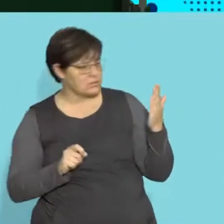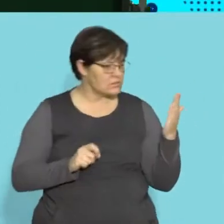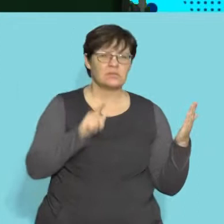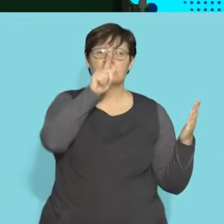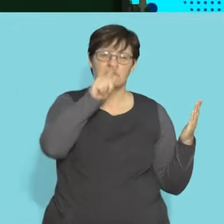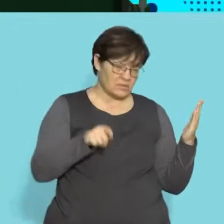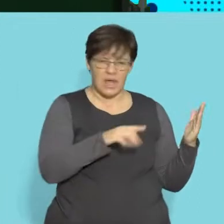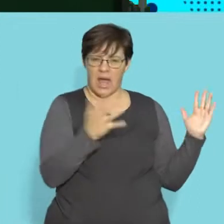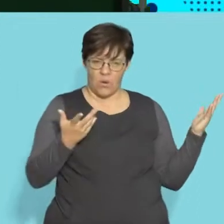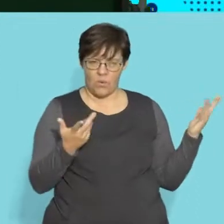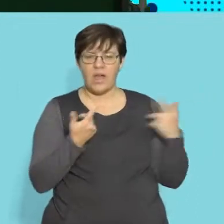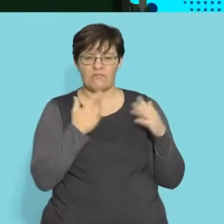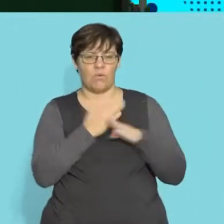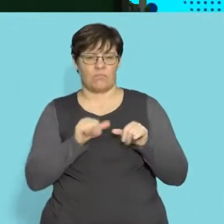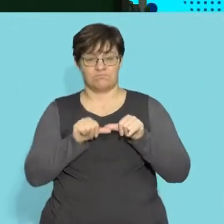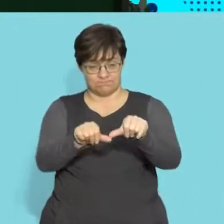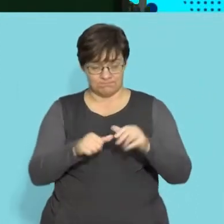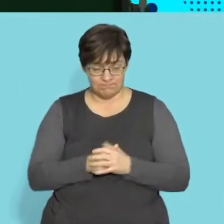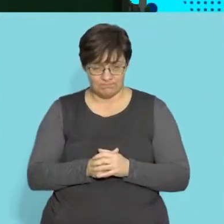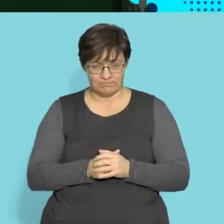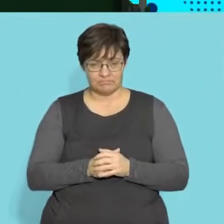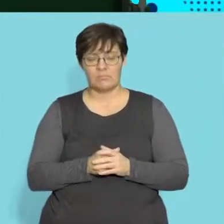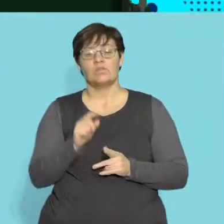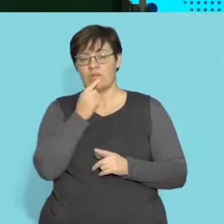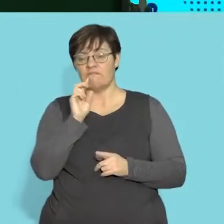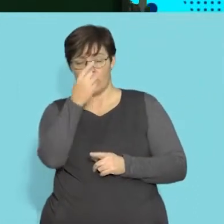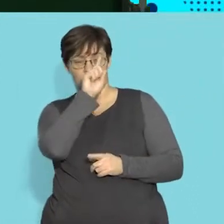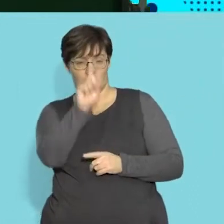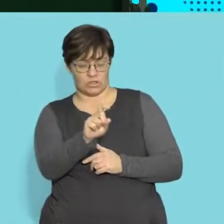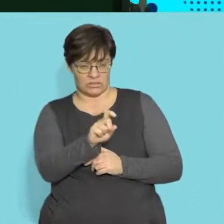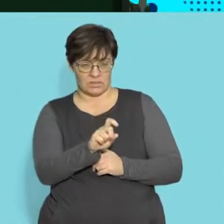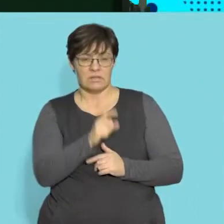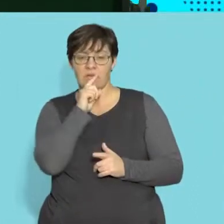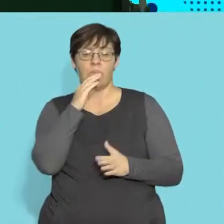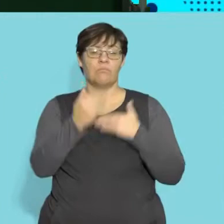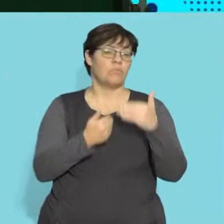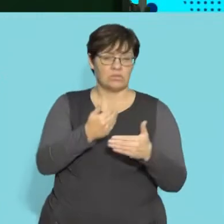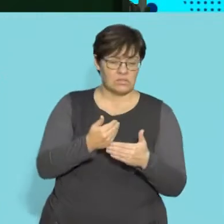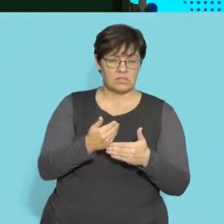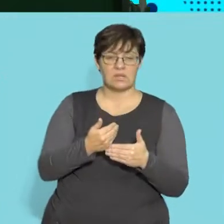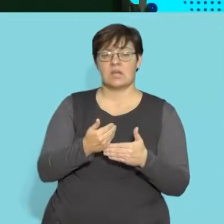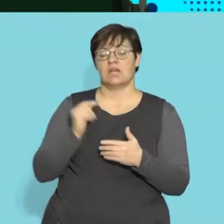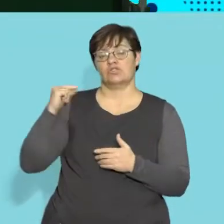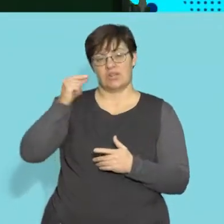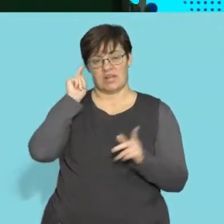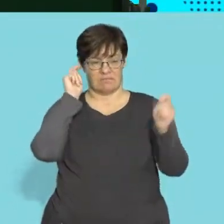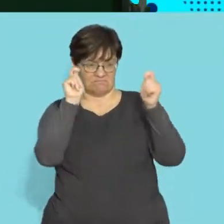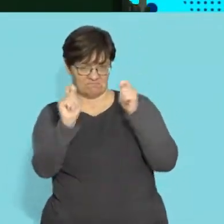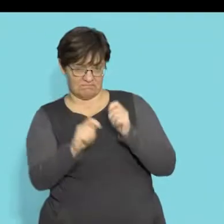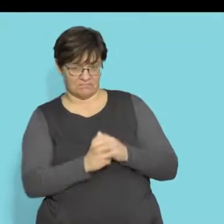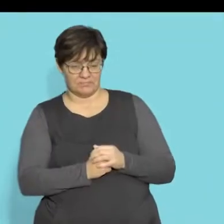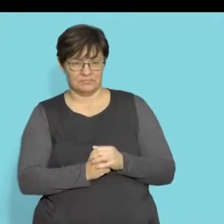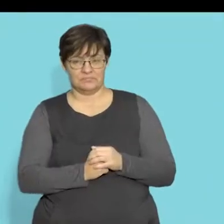trying to attempt some of these questions as we work through them. So let's get into the first question on a process in genetic engineering.